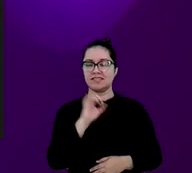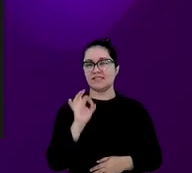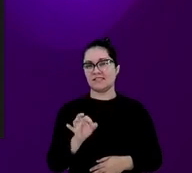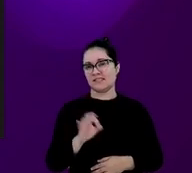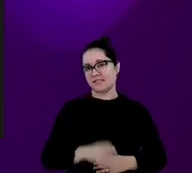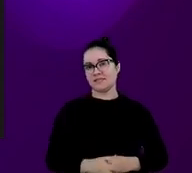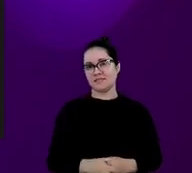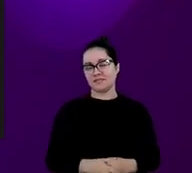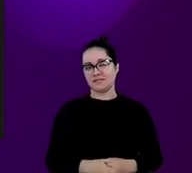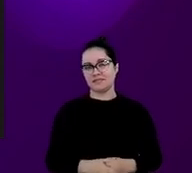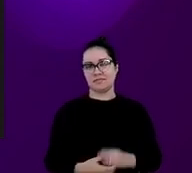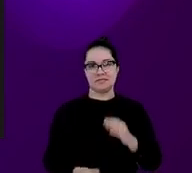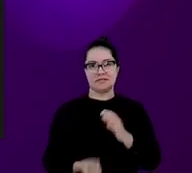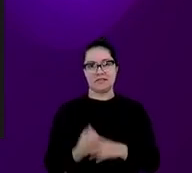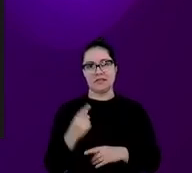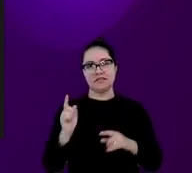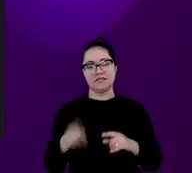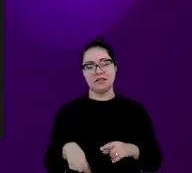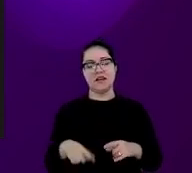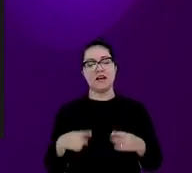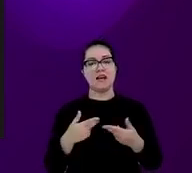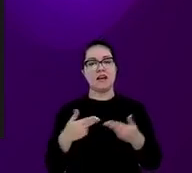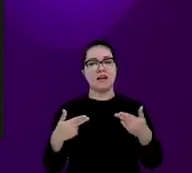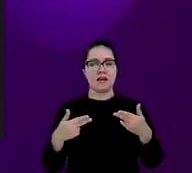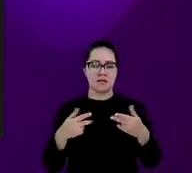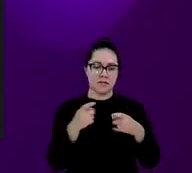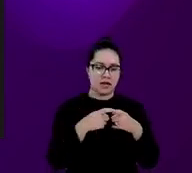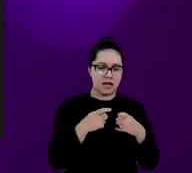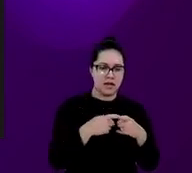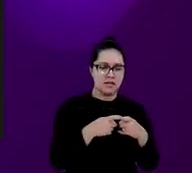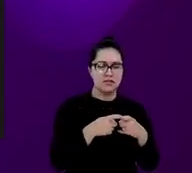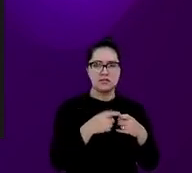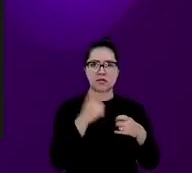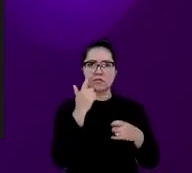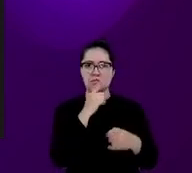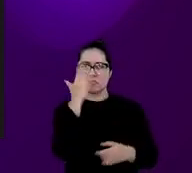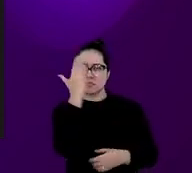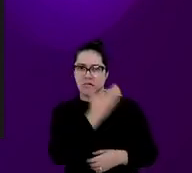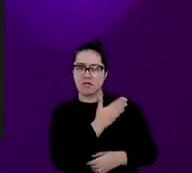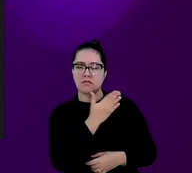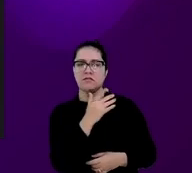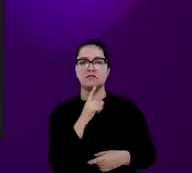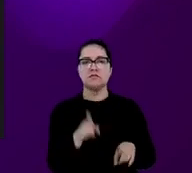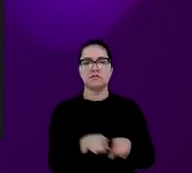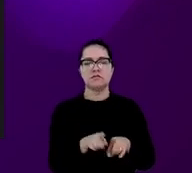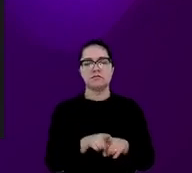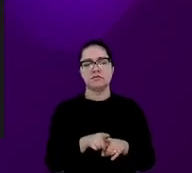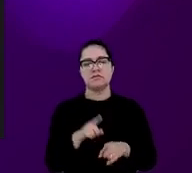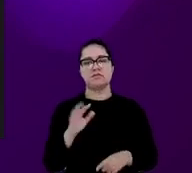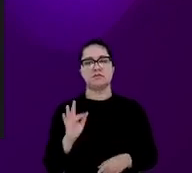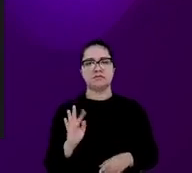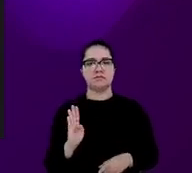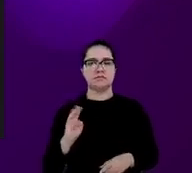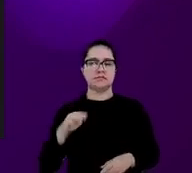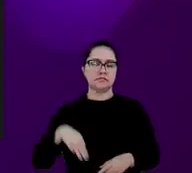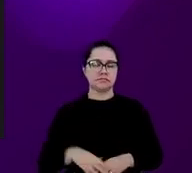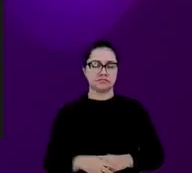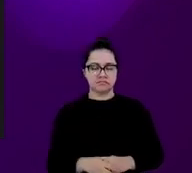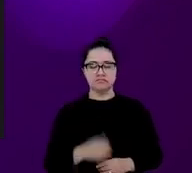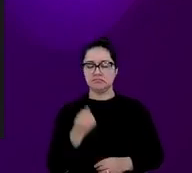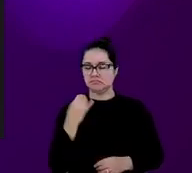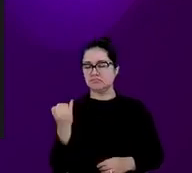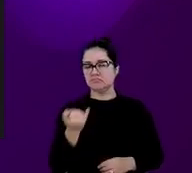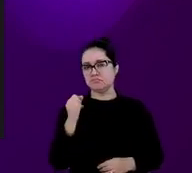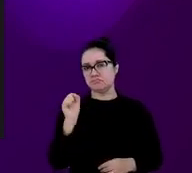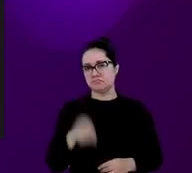evidence, scientific evidence for that type of use of photobiomodulation. For sure, it would be important for the world.